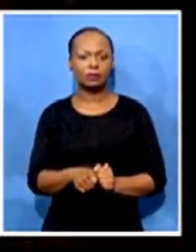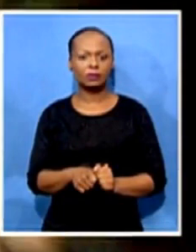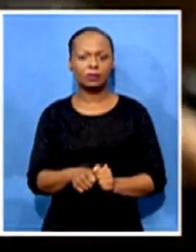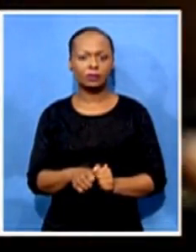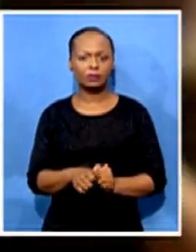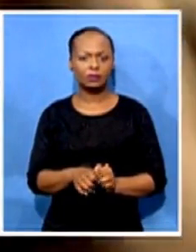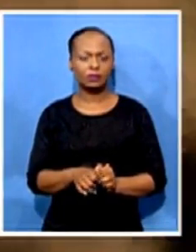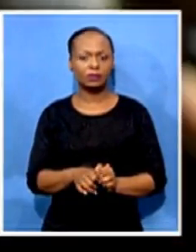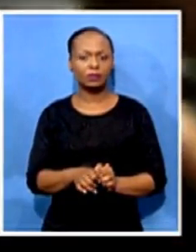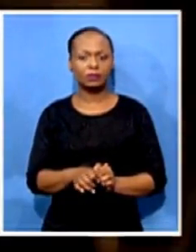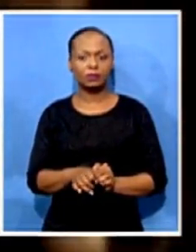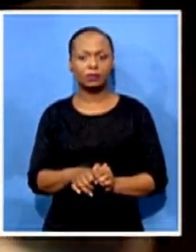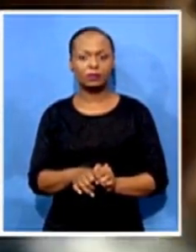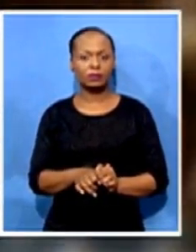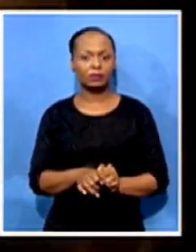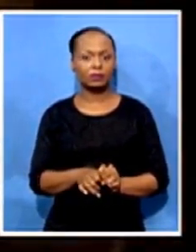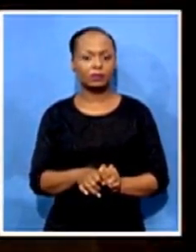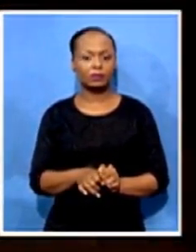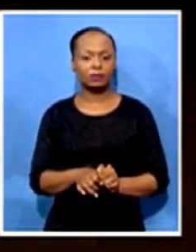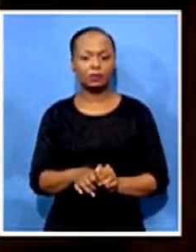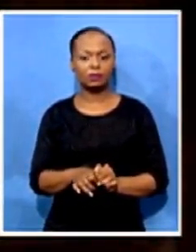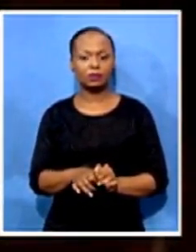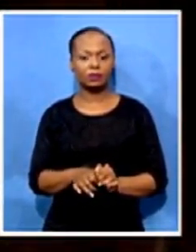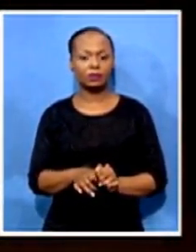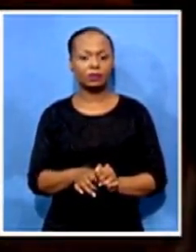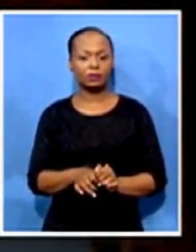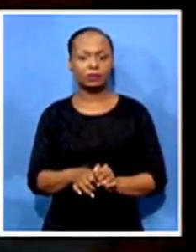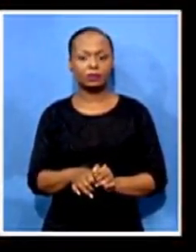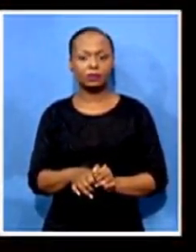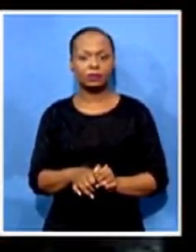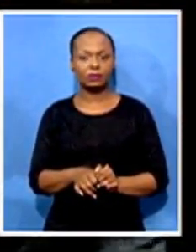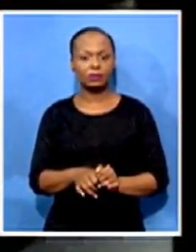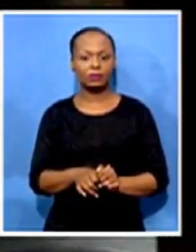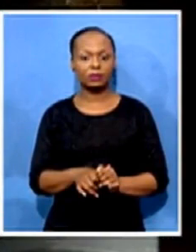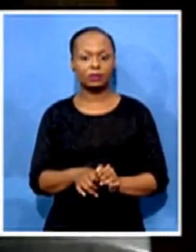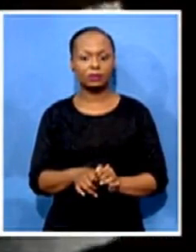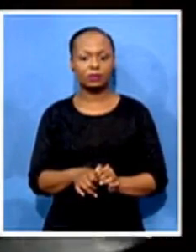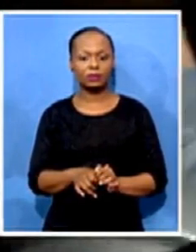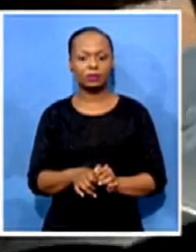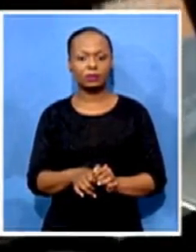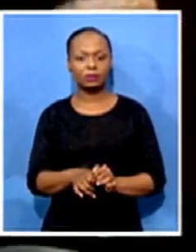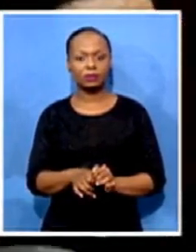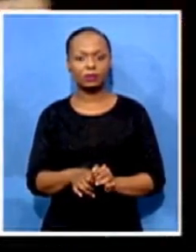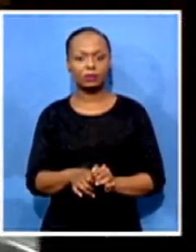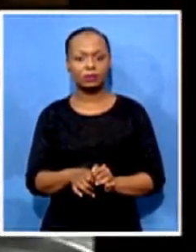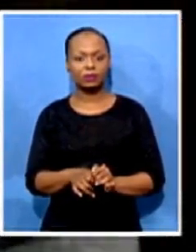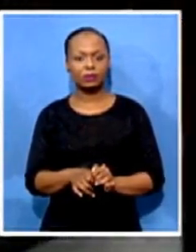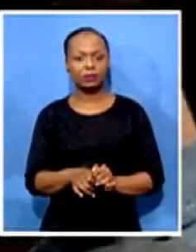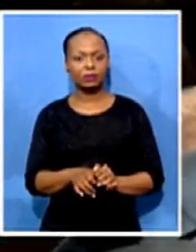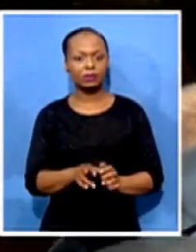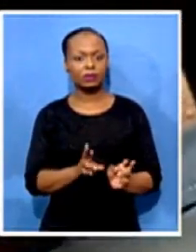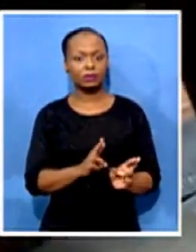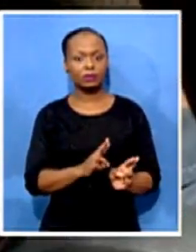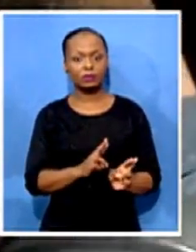And then the stage. So once we are ready, we've spoken to this gentleman here. Once we are ready, we're going to move